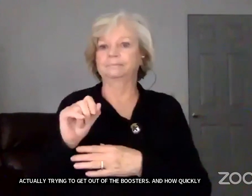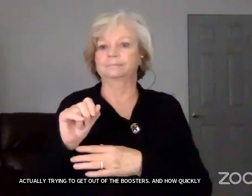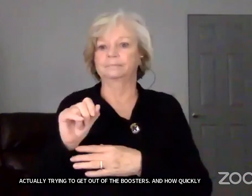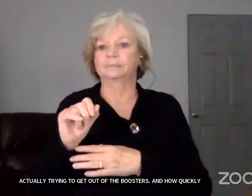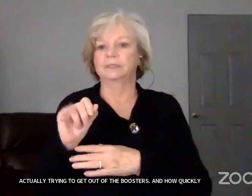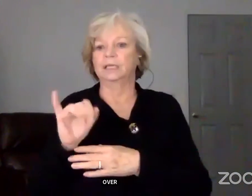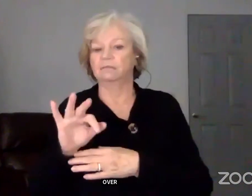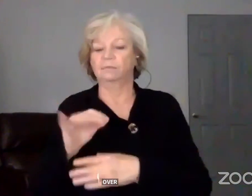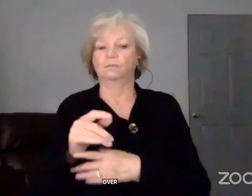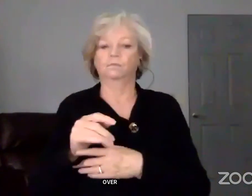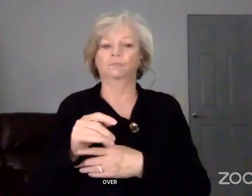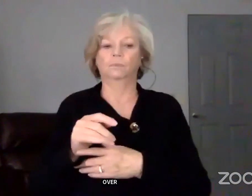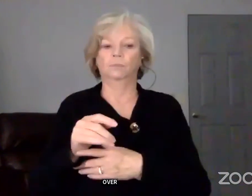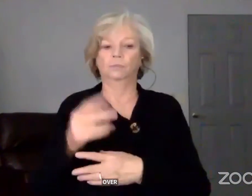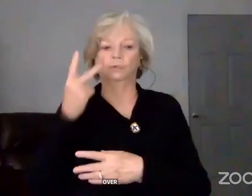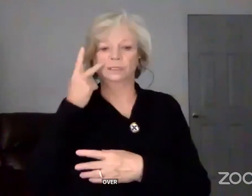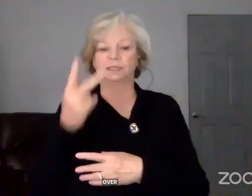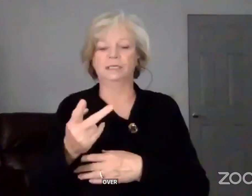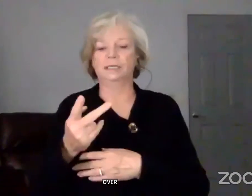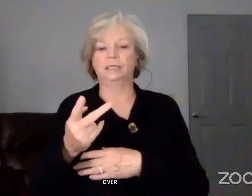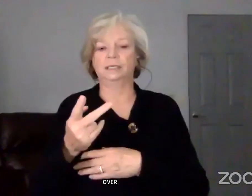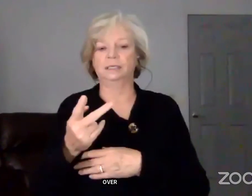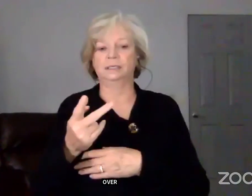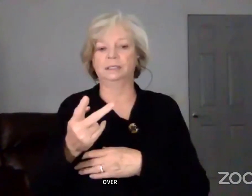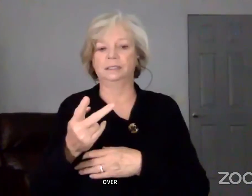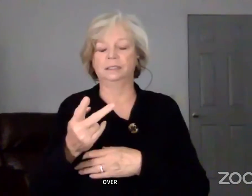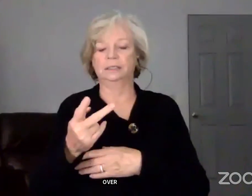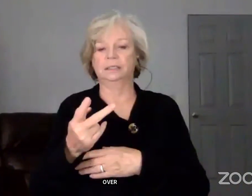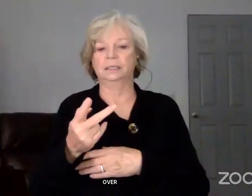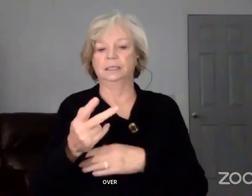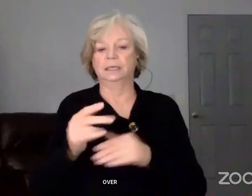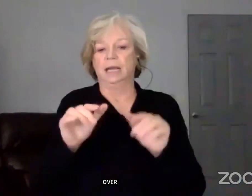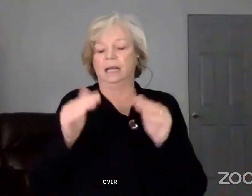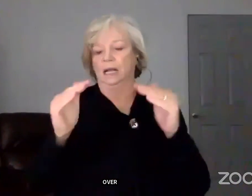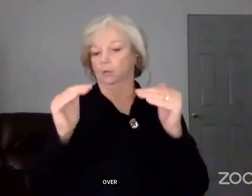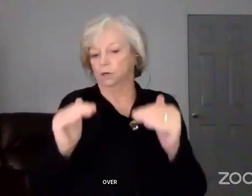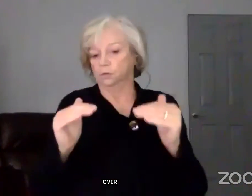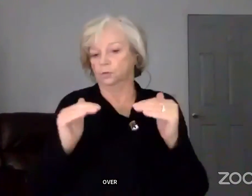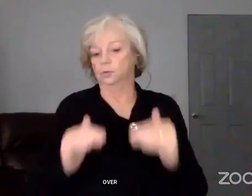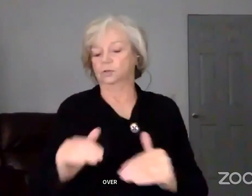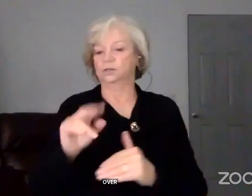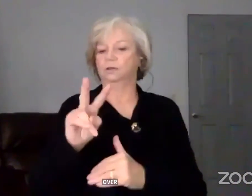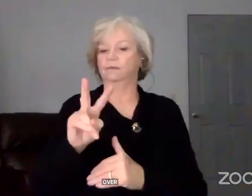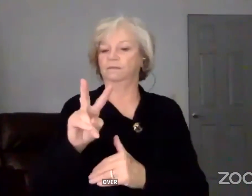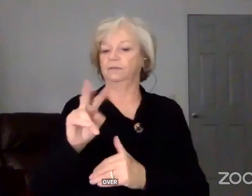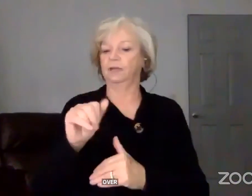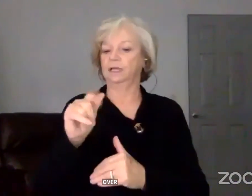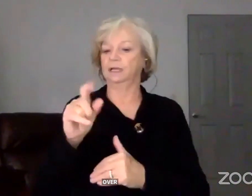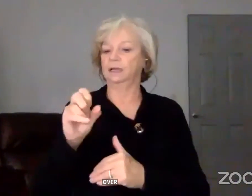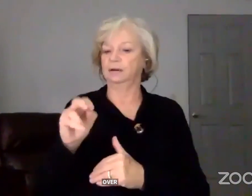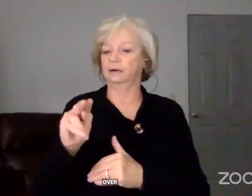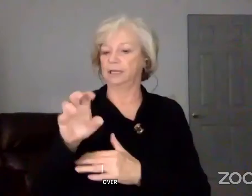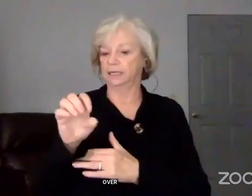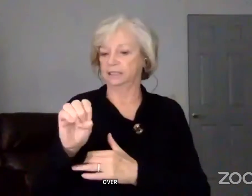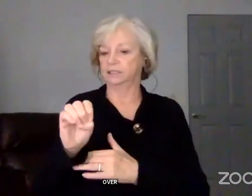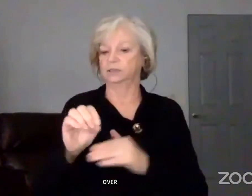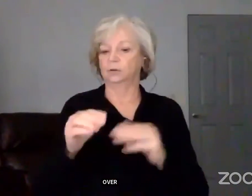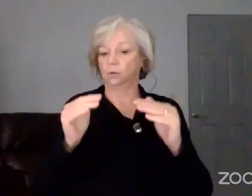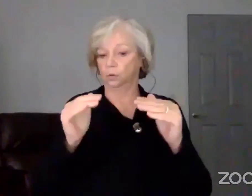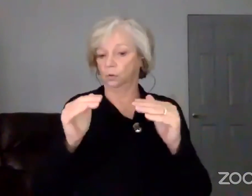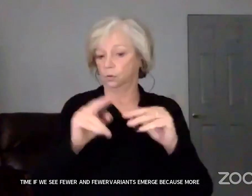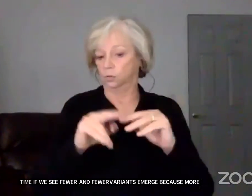we see fewer and fewer variants emerge because more people around the world have had the opportunity to get vaccinated, or